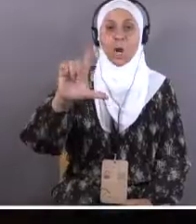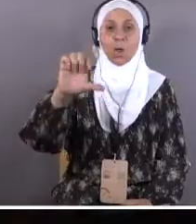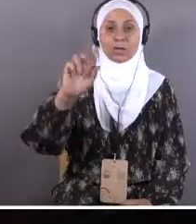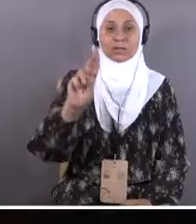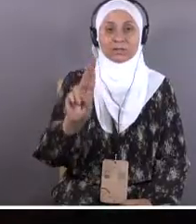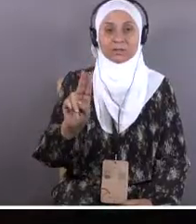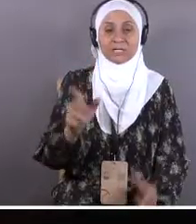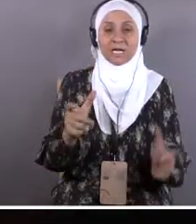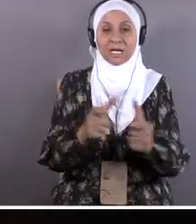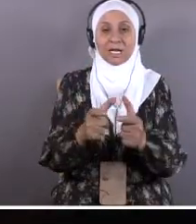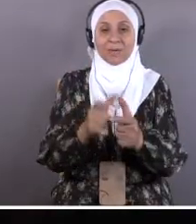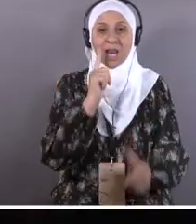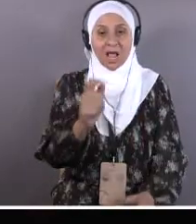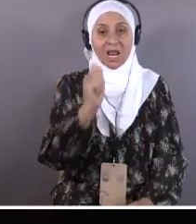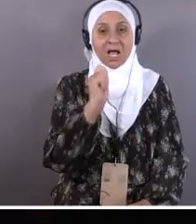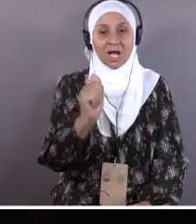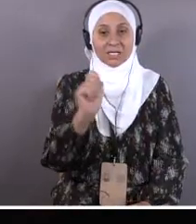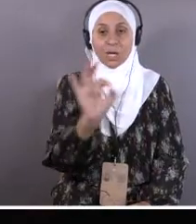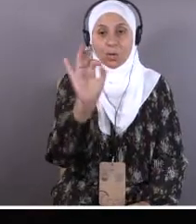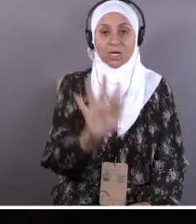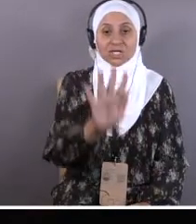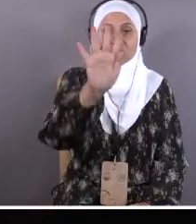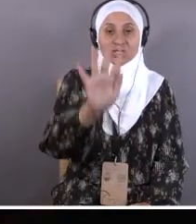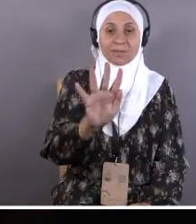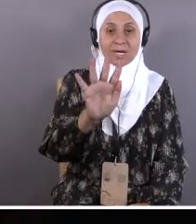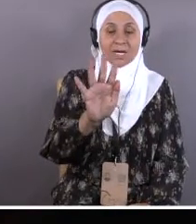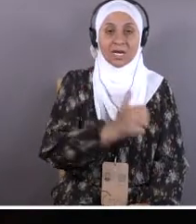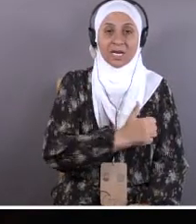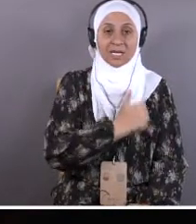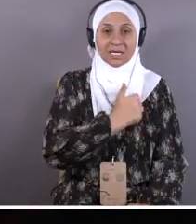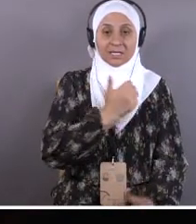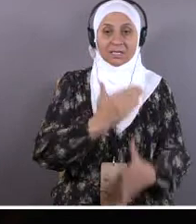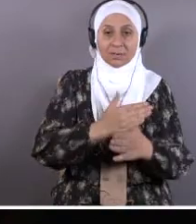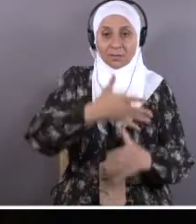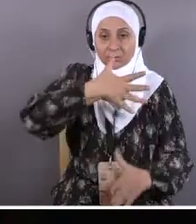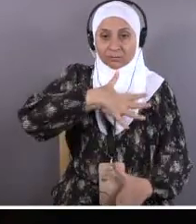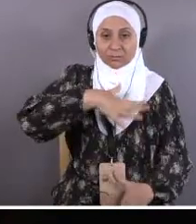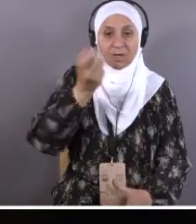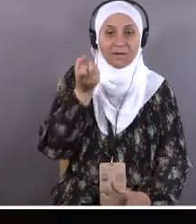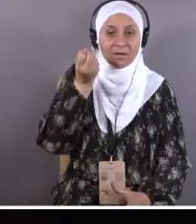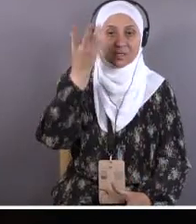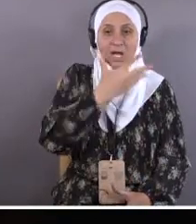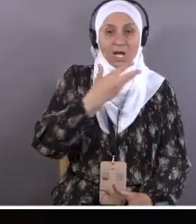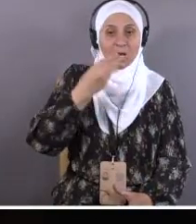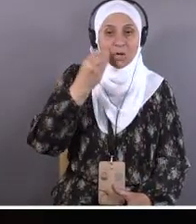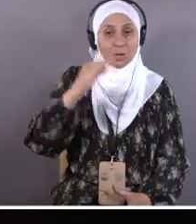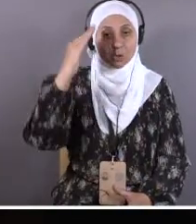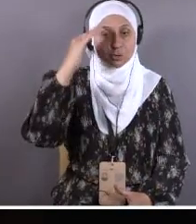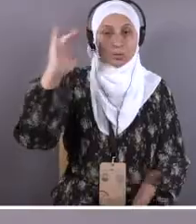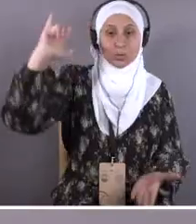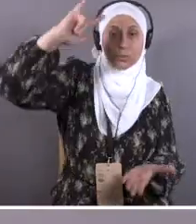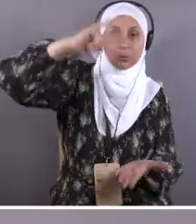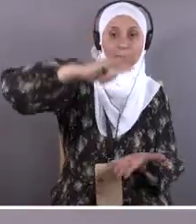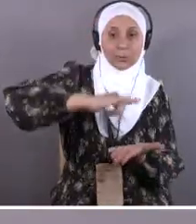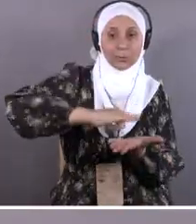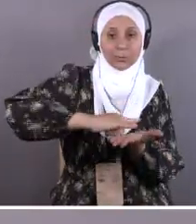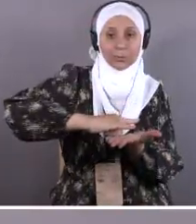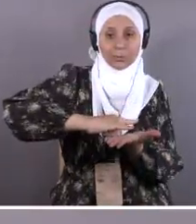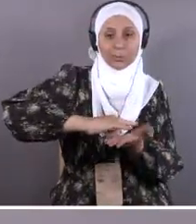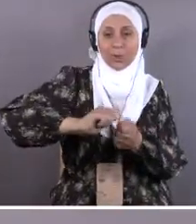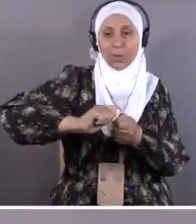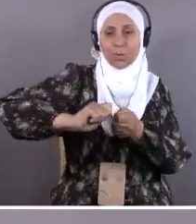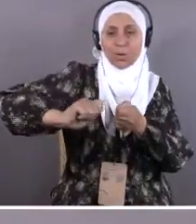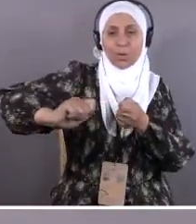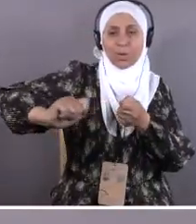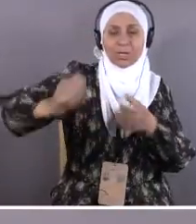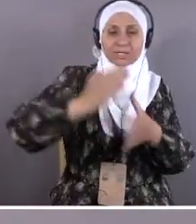that powerful and moving speech. Thank you for traveling a long distance to come and be with us here